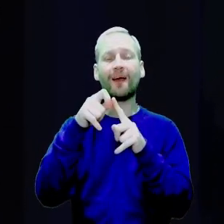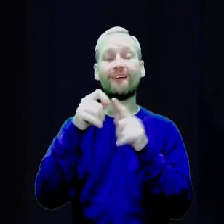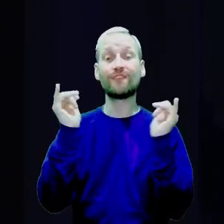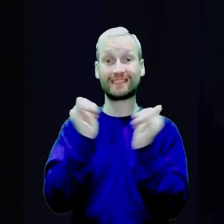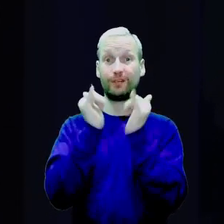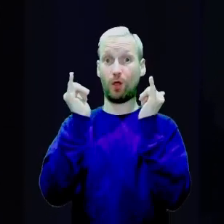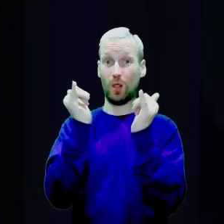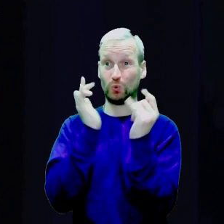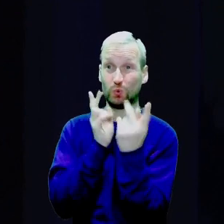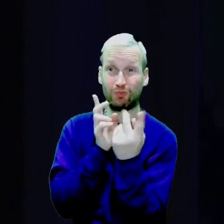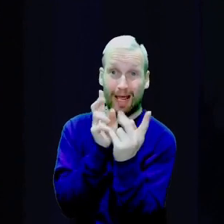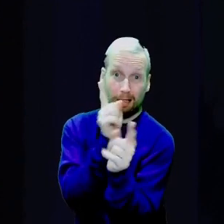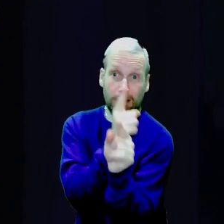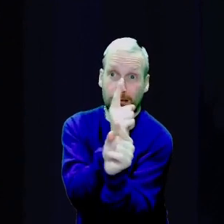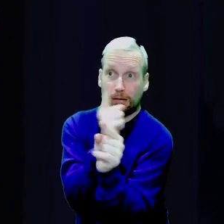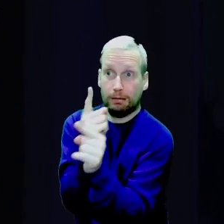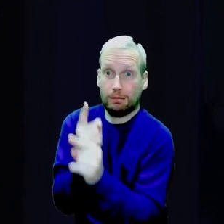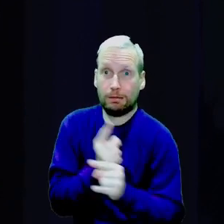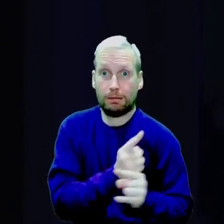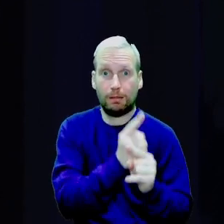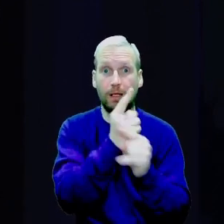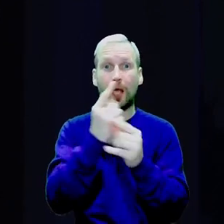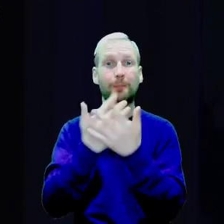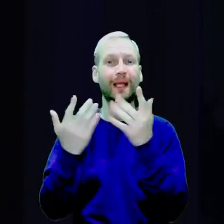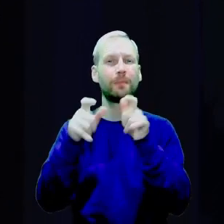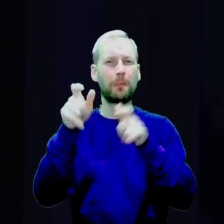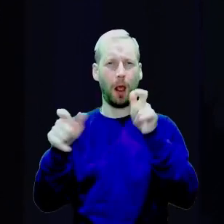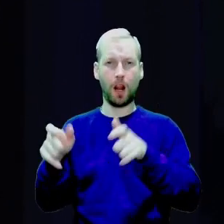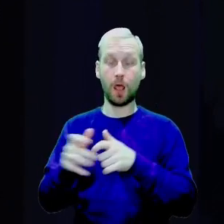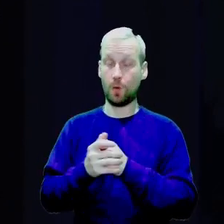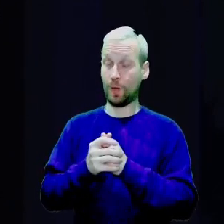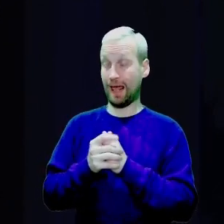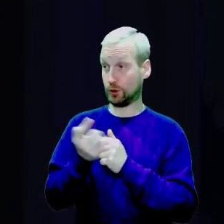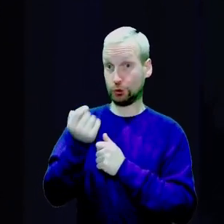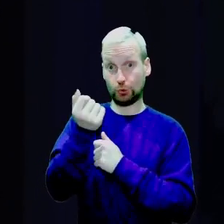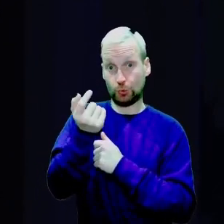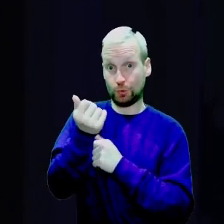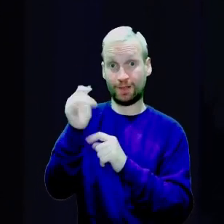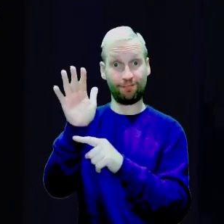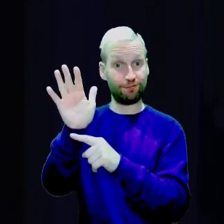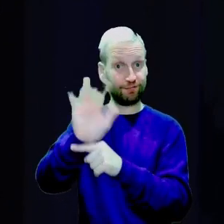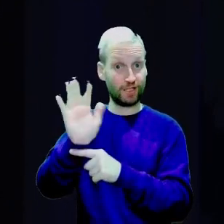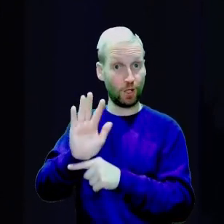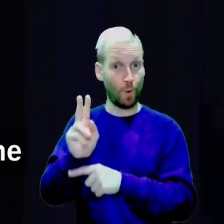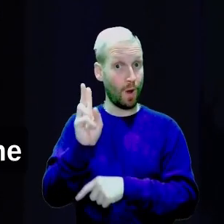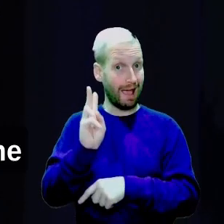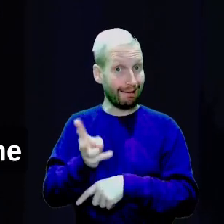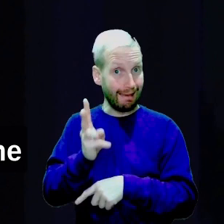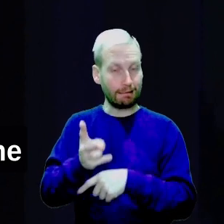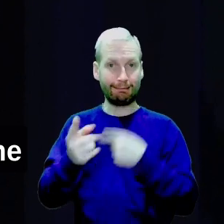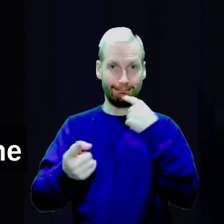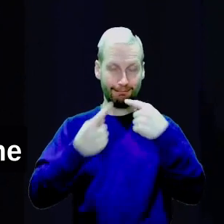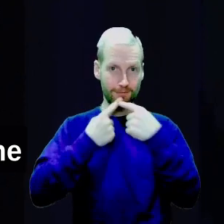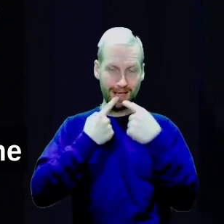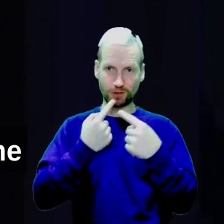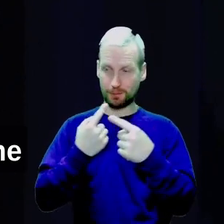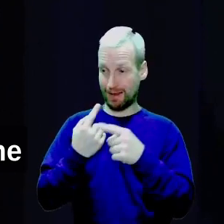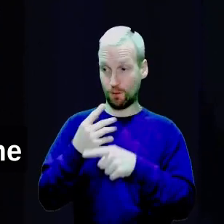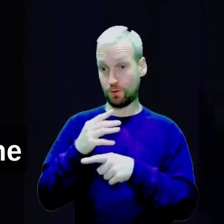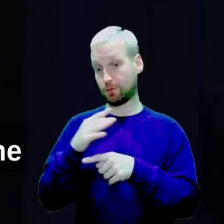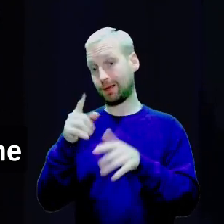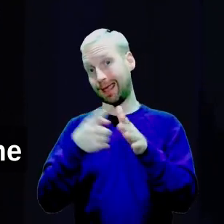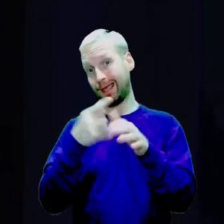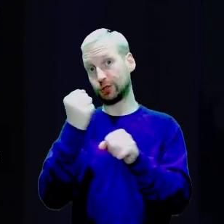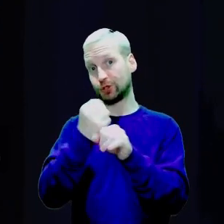possible. In a moment, you will get early sight of a video we're going to show at our annual general meeting in a few weeks,